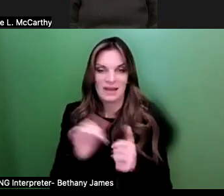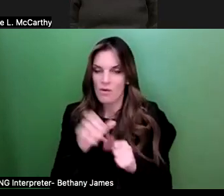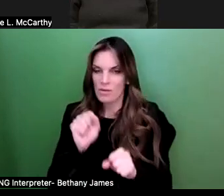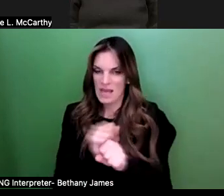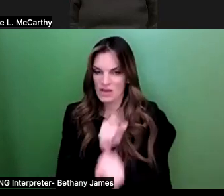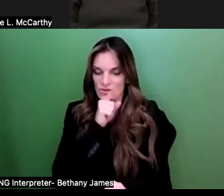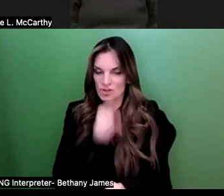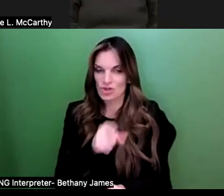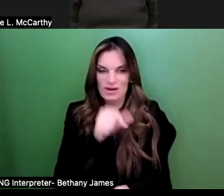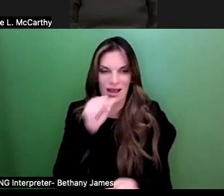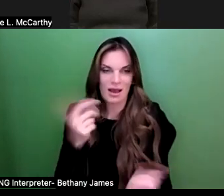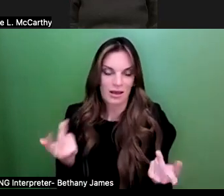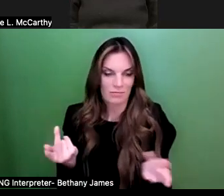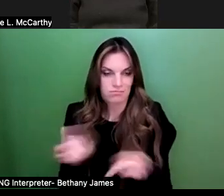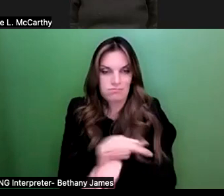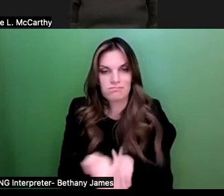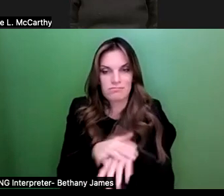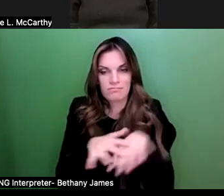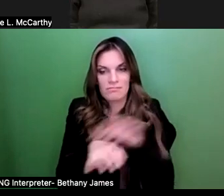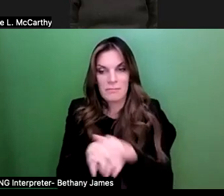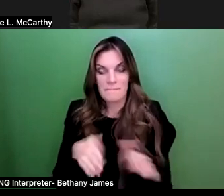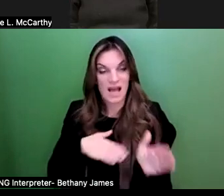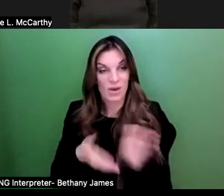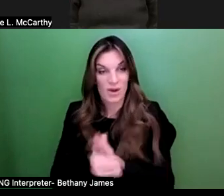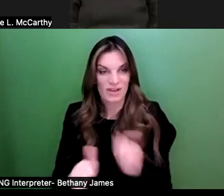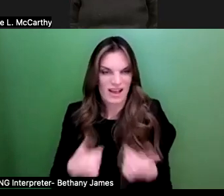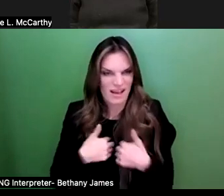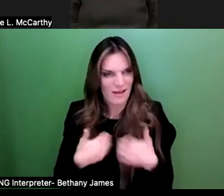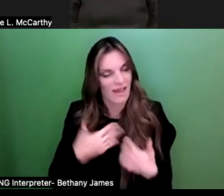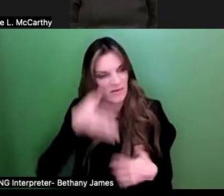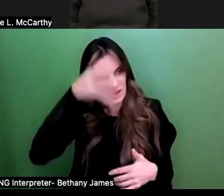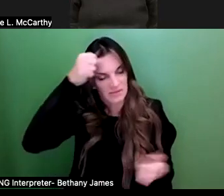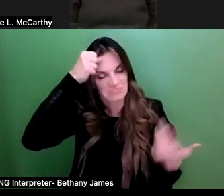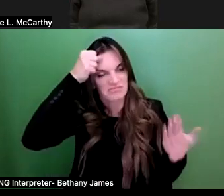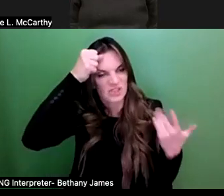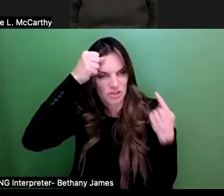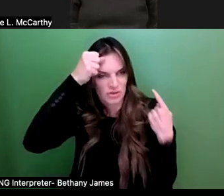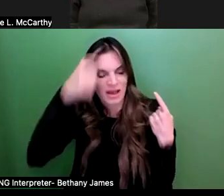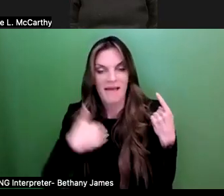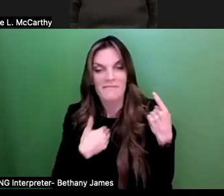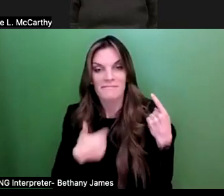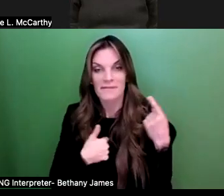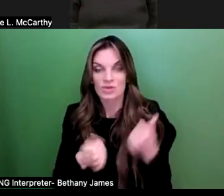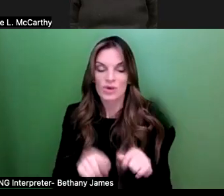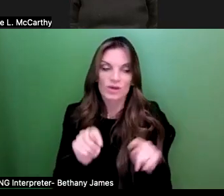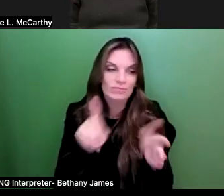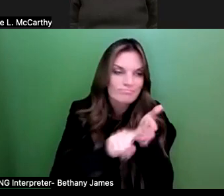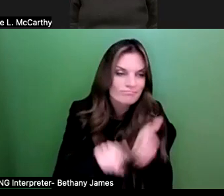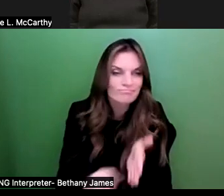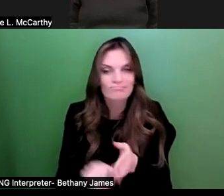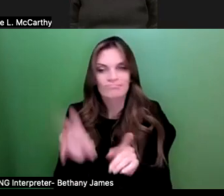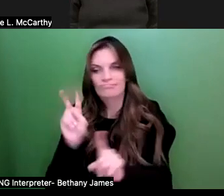And in terms of qualifications, I just have a lot of common sense. And I like to look at things and investigate things from all